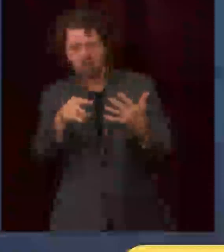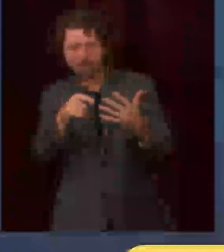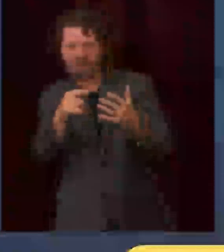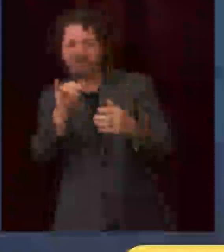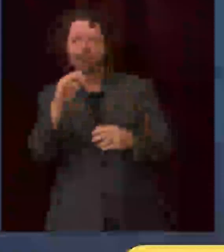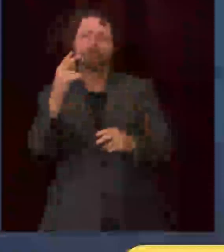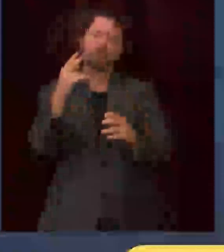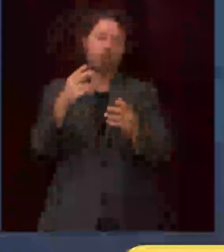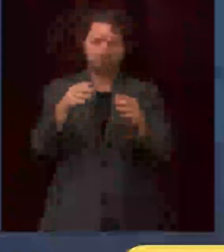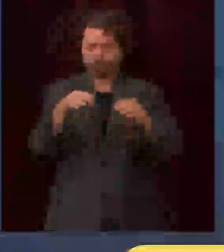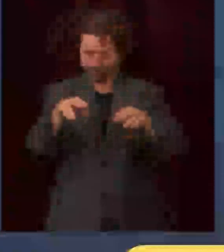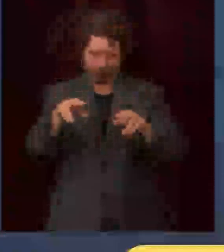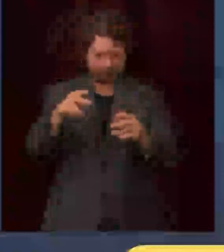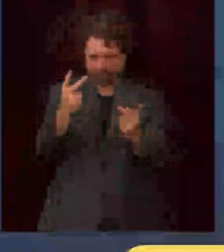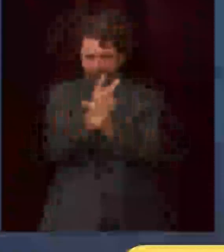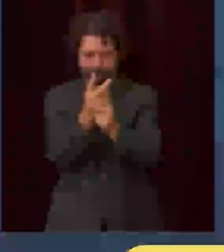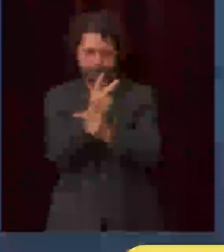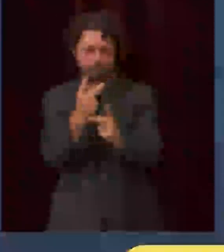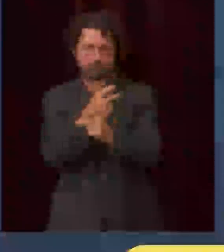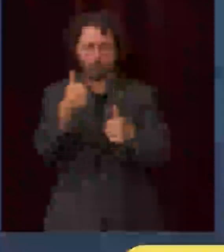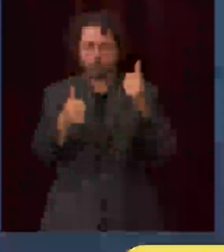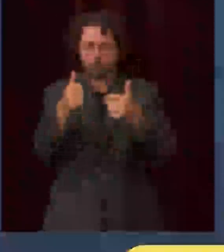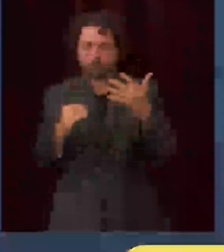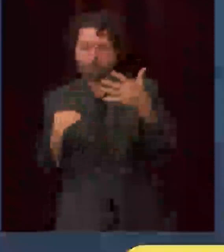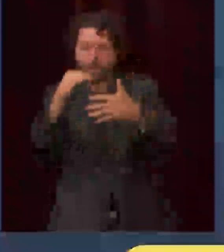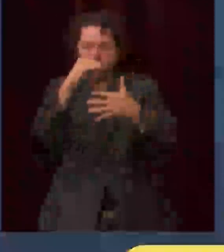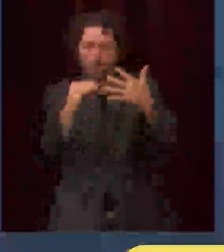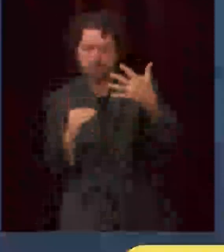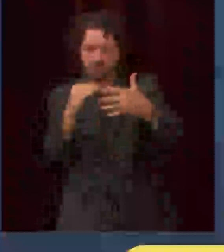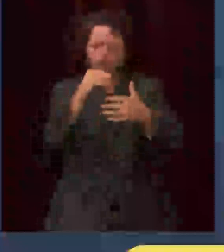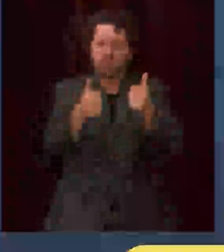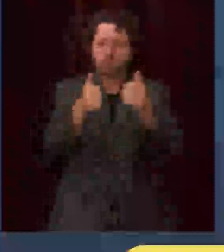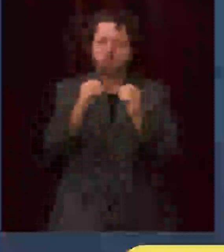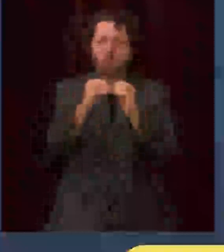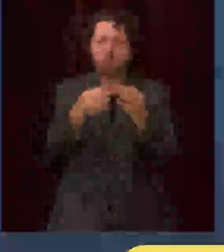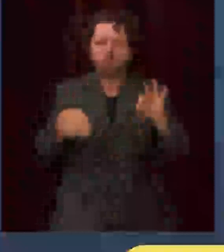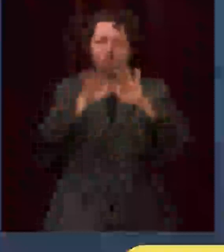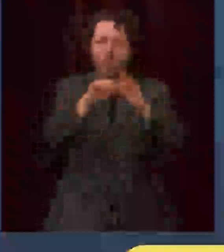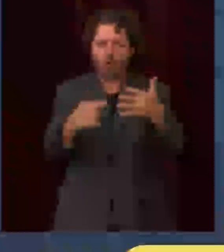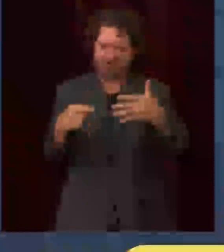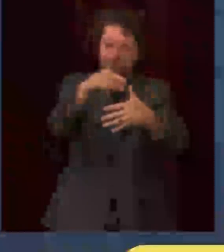that. Next question comes from Jim with the News Tribune.